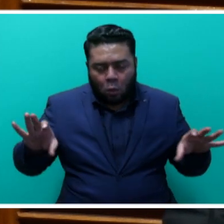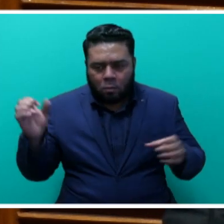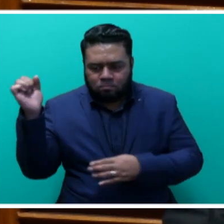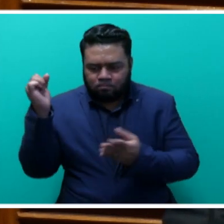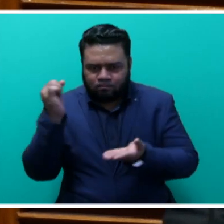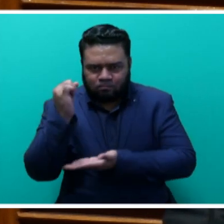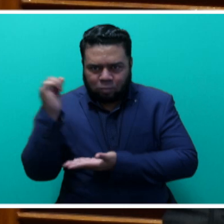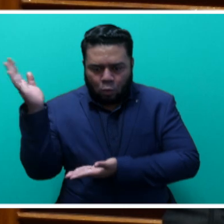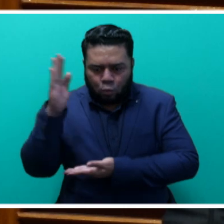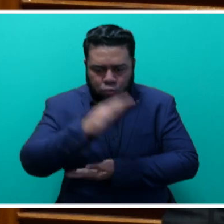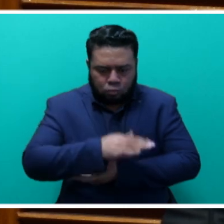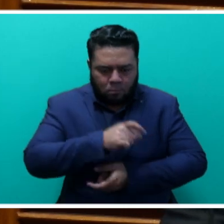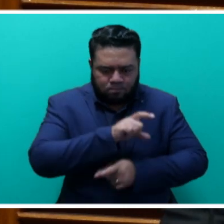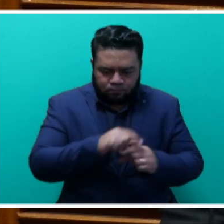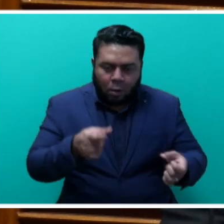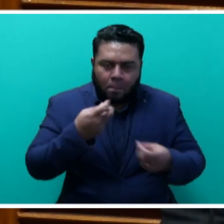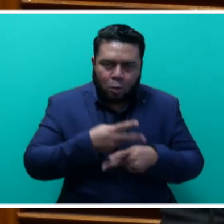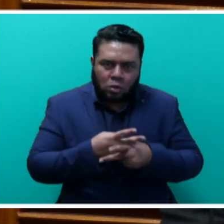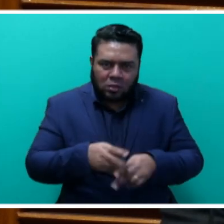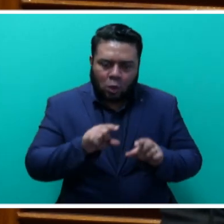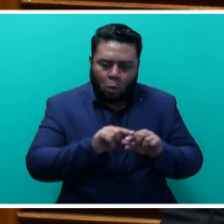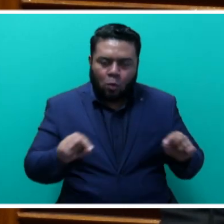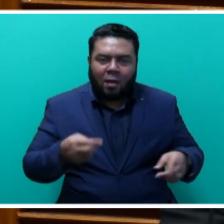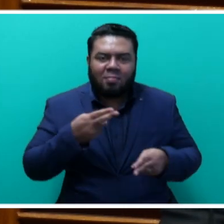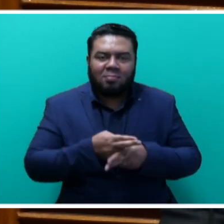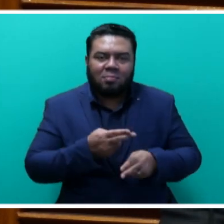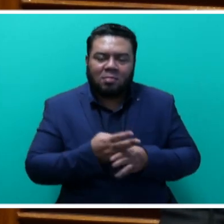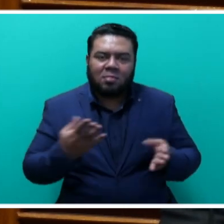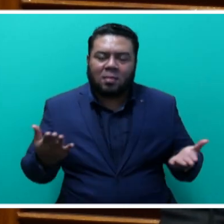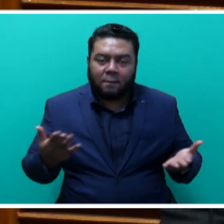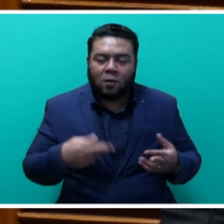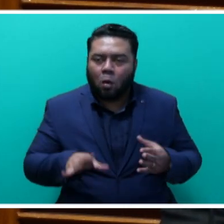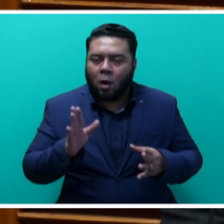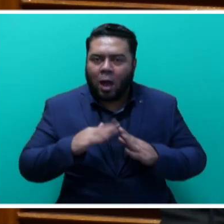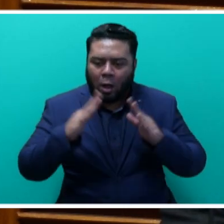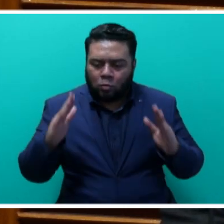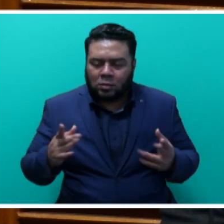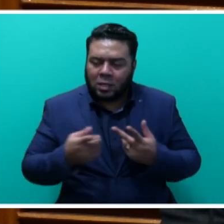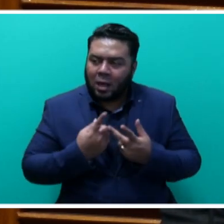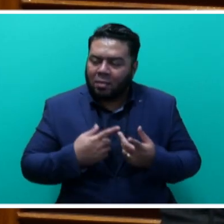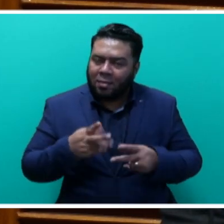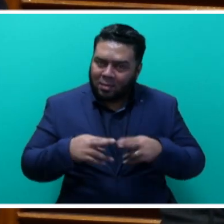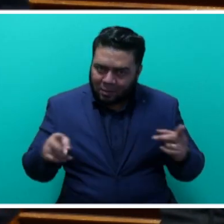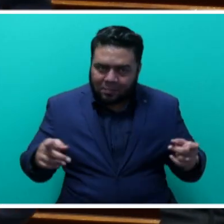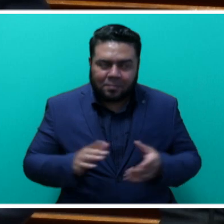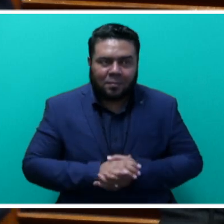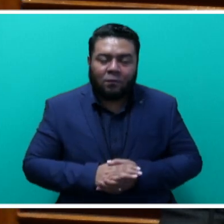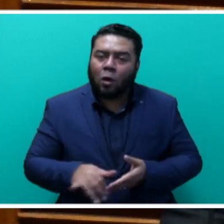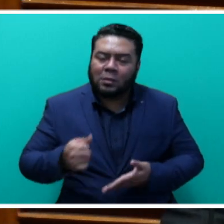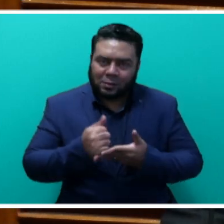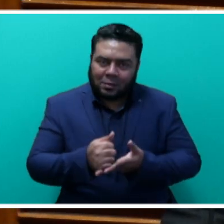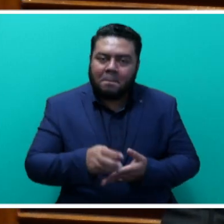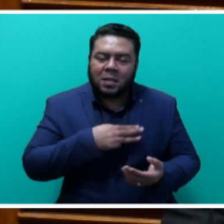own timber for rural housing and other value-adding processes. The provision of this equipment is expected to assist the Ministry